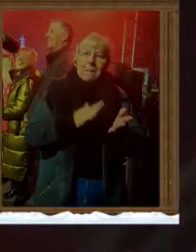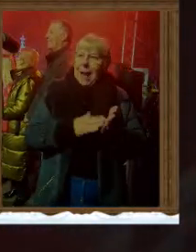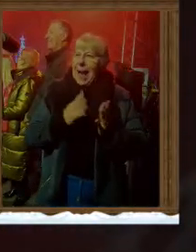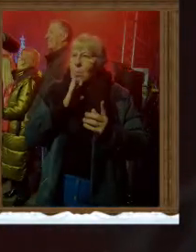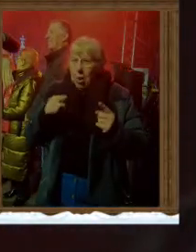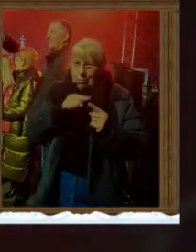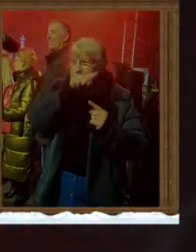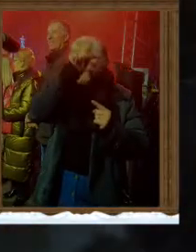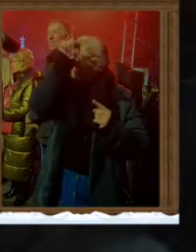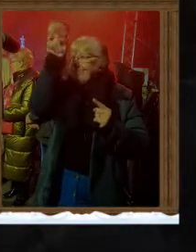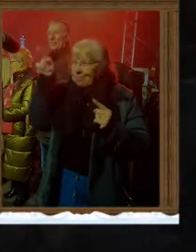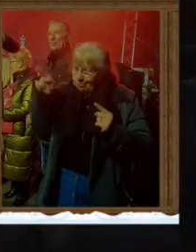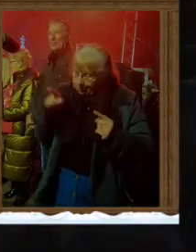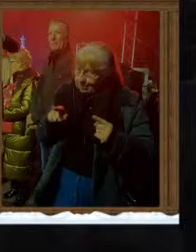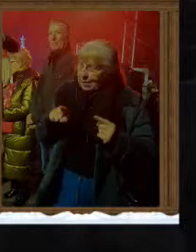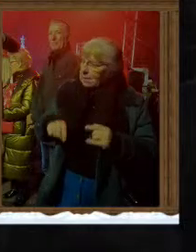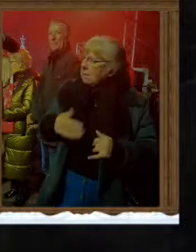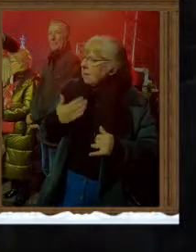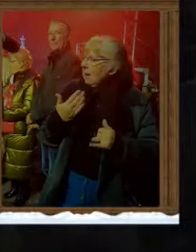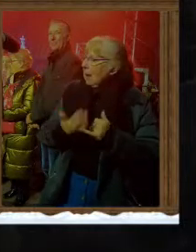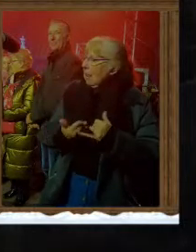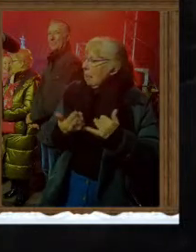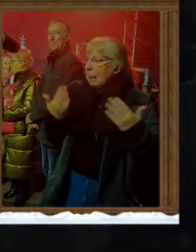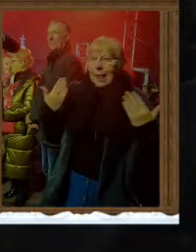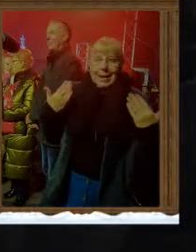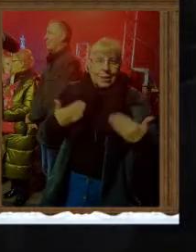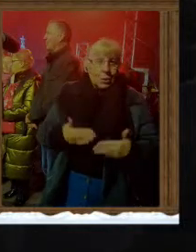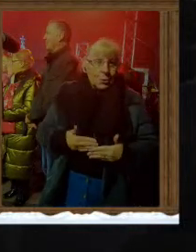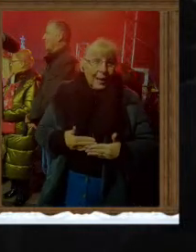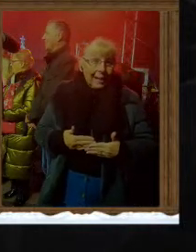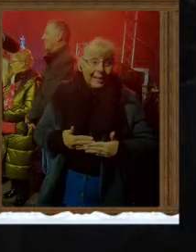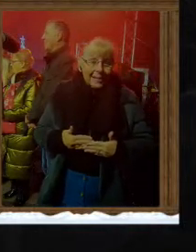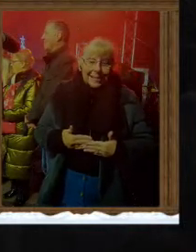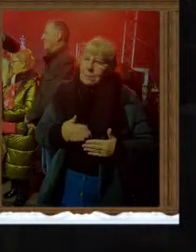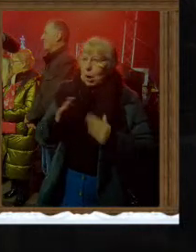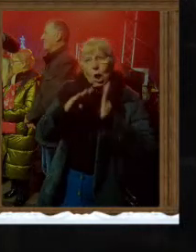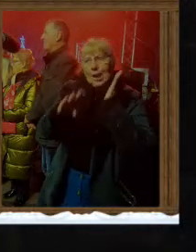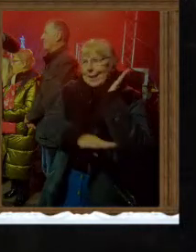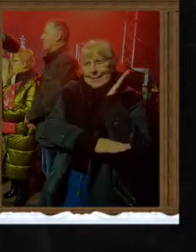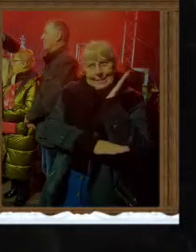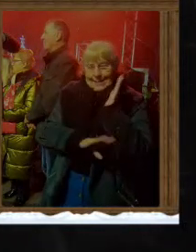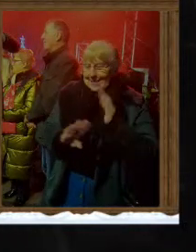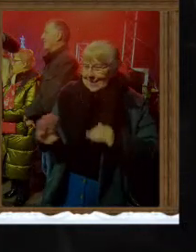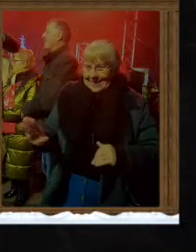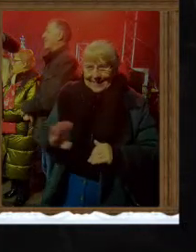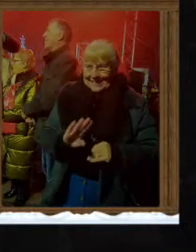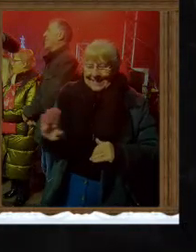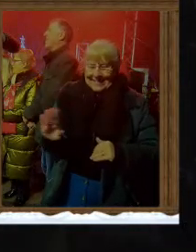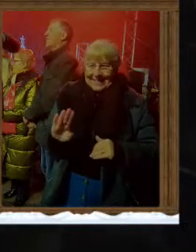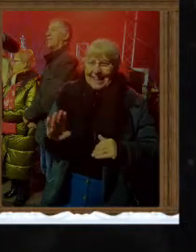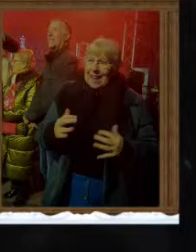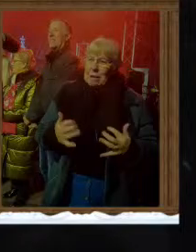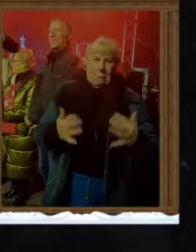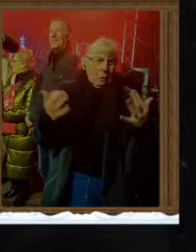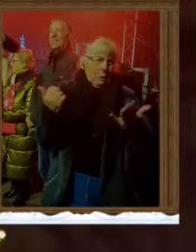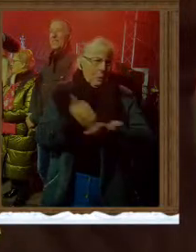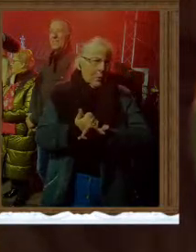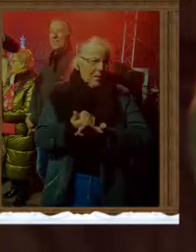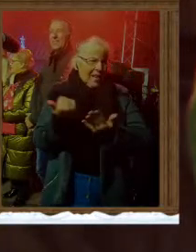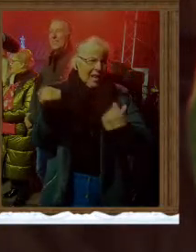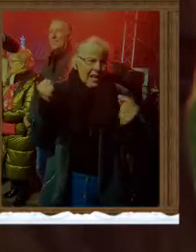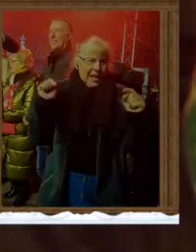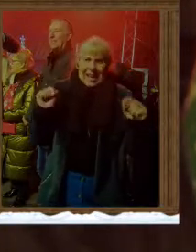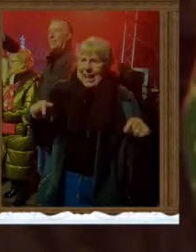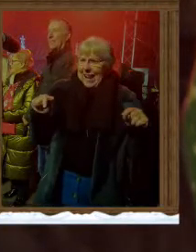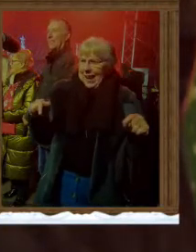So this is our last, not meant least. And the crowds are absolutely fantastic here